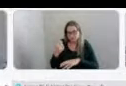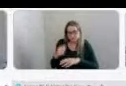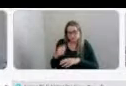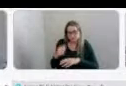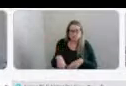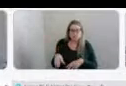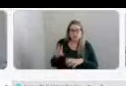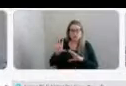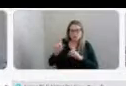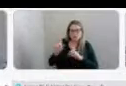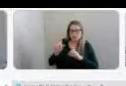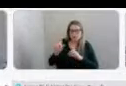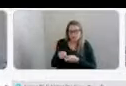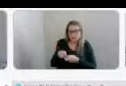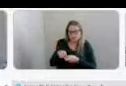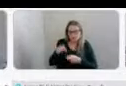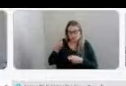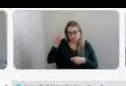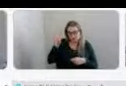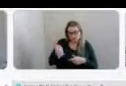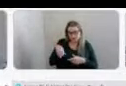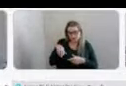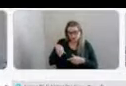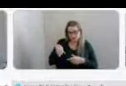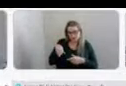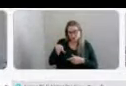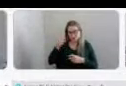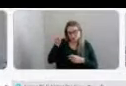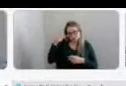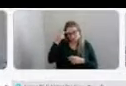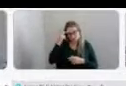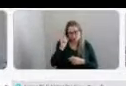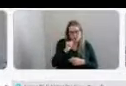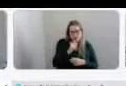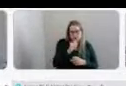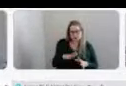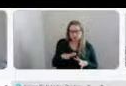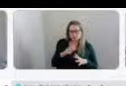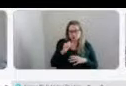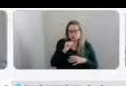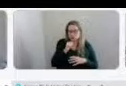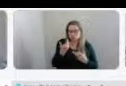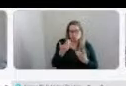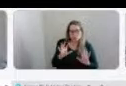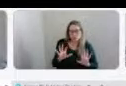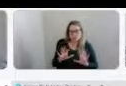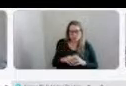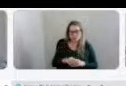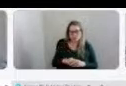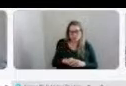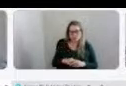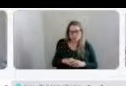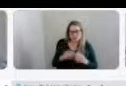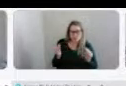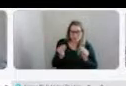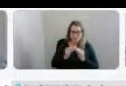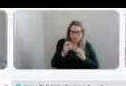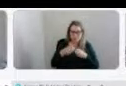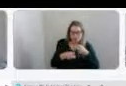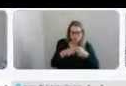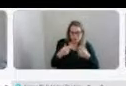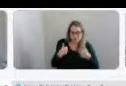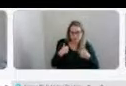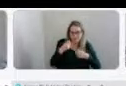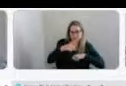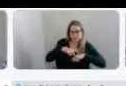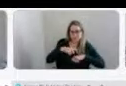textbook examples of the gerrymandering arizonans so clearly rejected two decades ago there are more issues and i have time to touch on